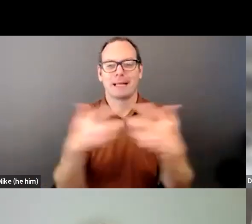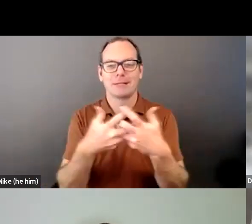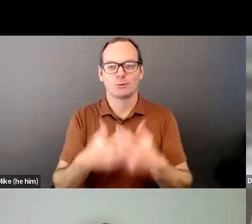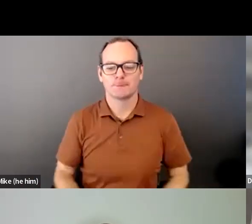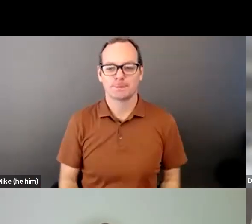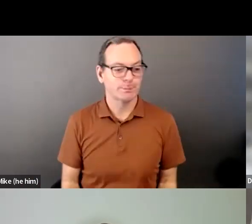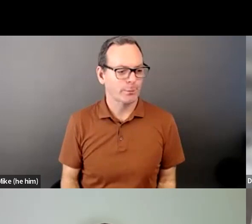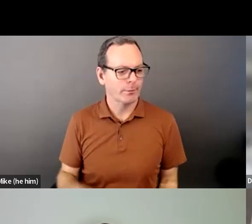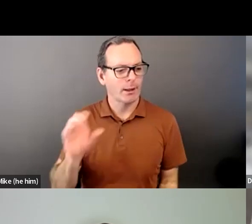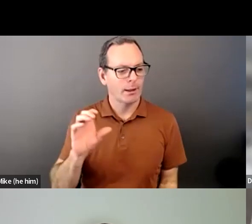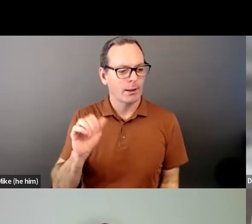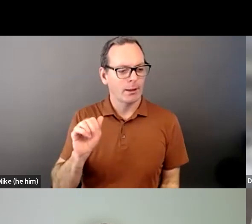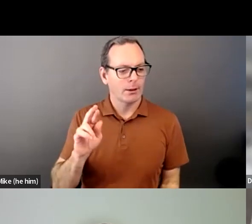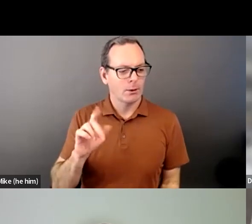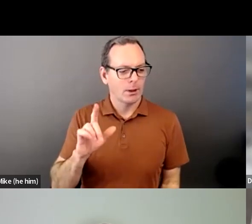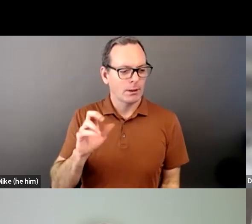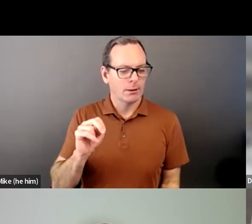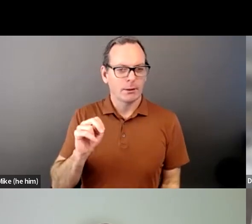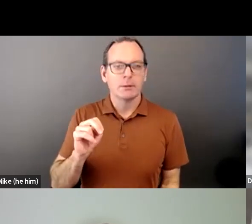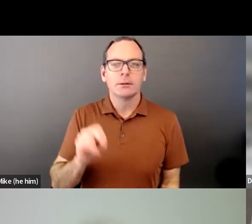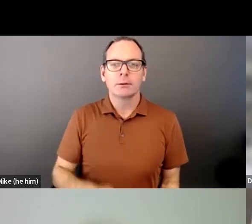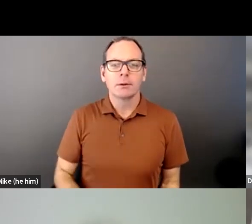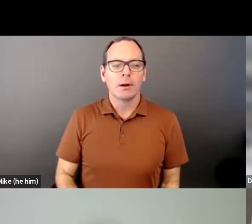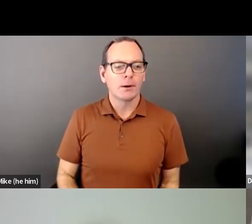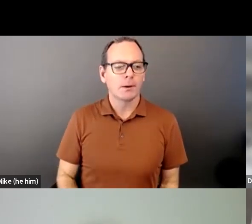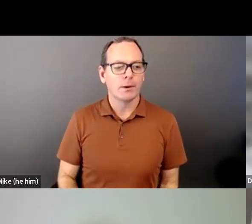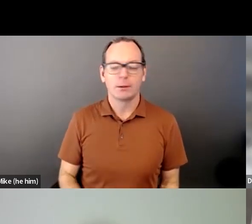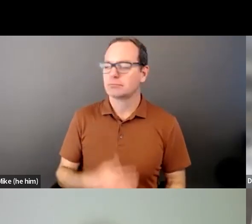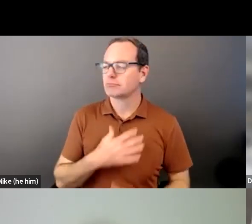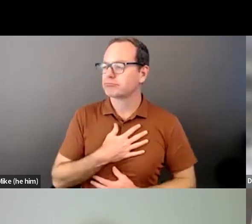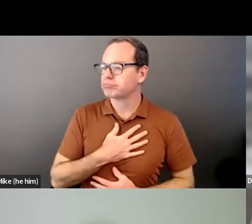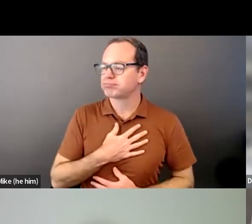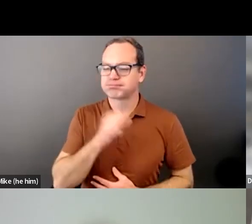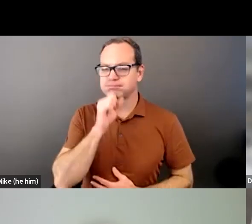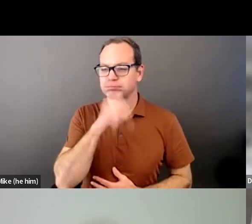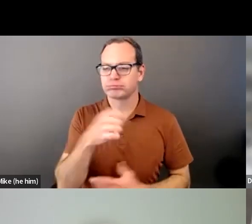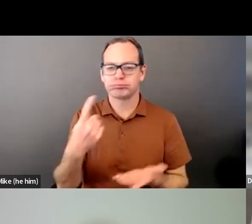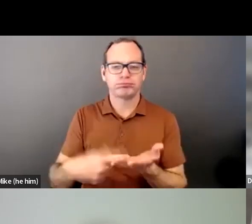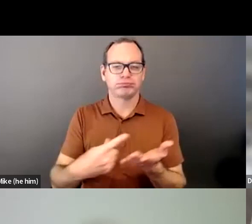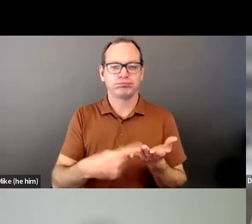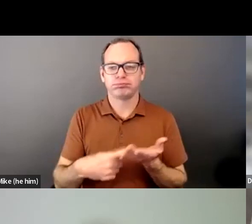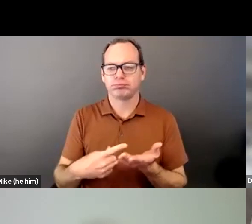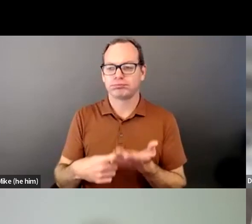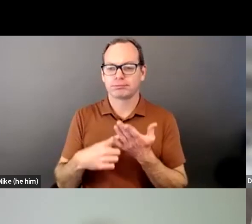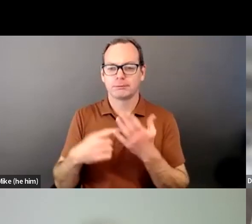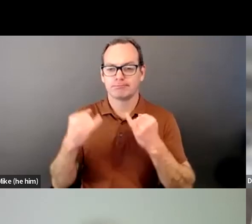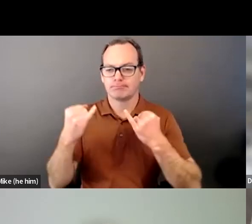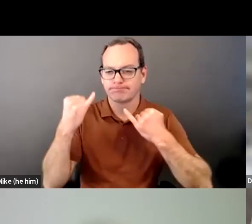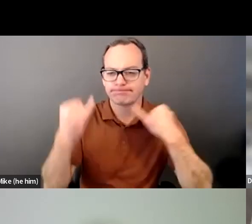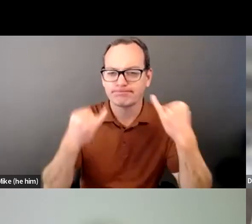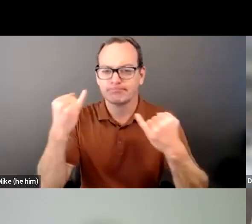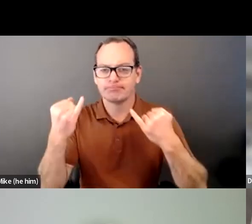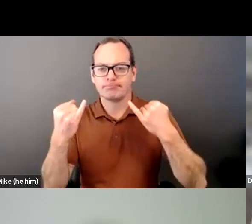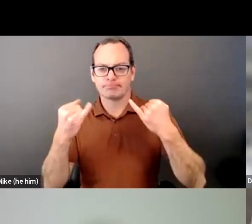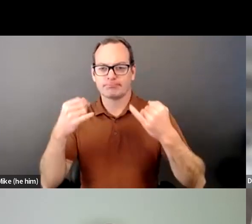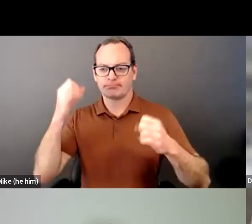Yeah, I love this. I mean, generating ideas and being flexible. So one thing that we found with the